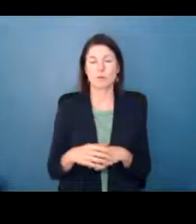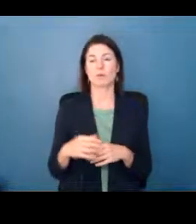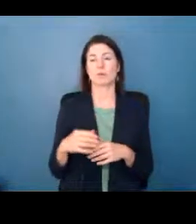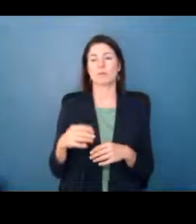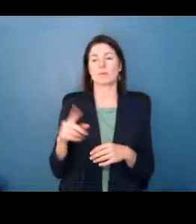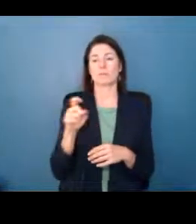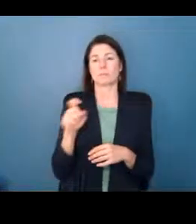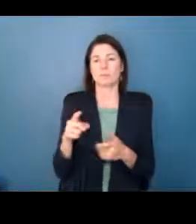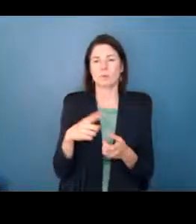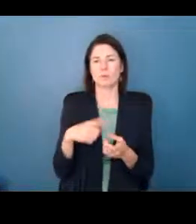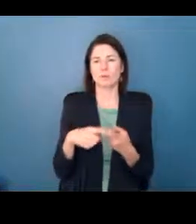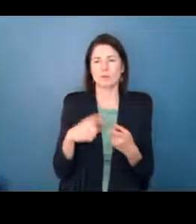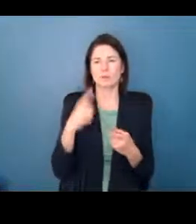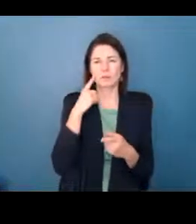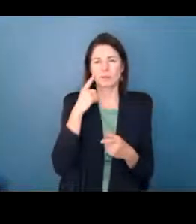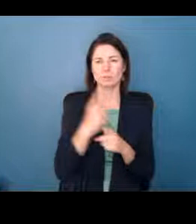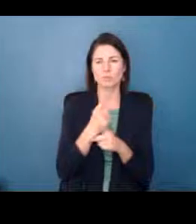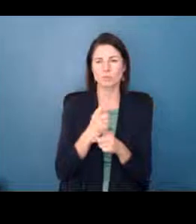to evaluate the